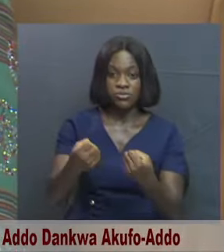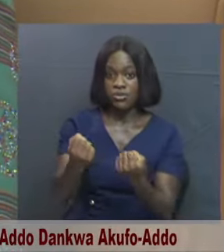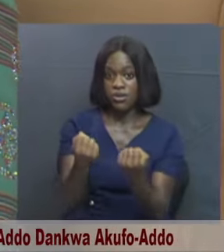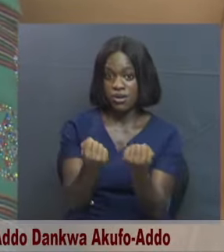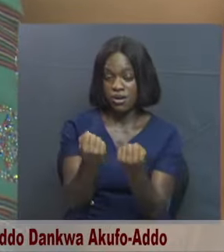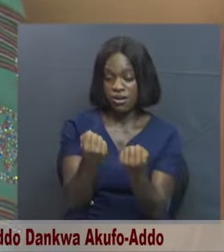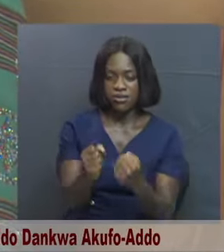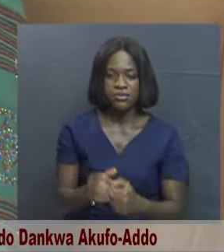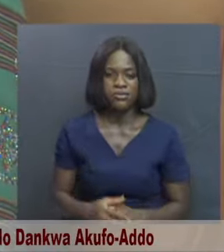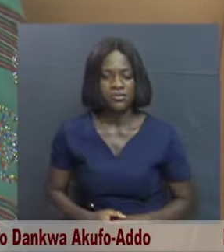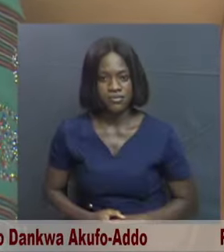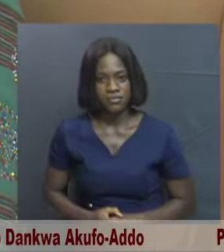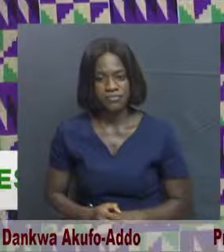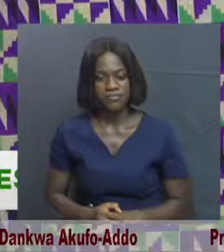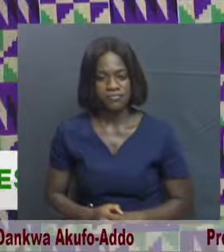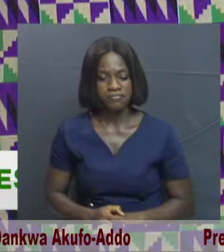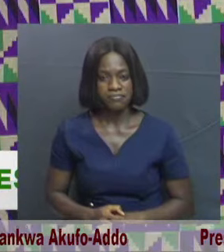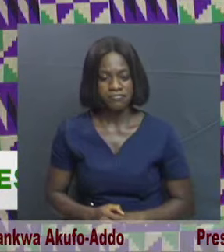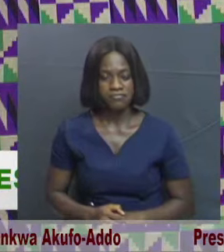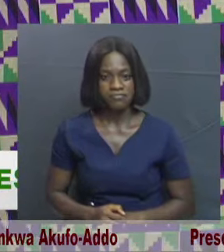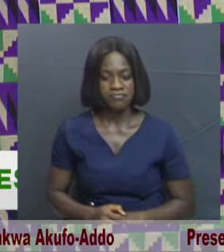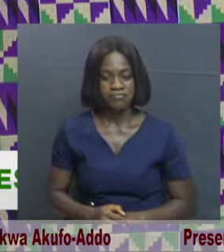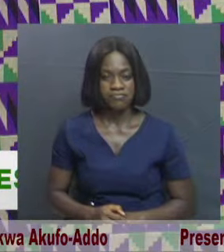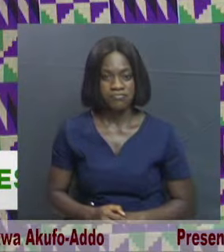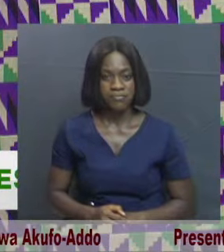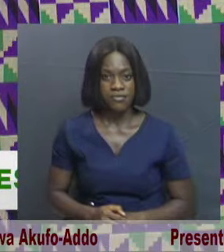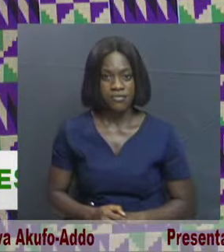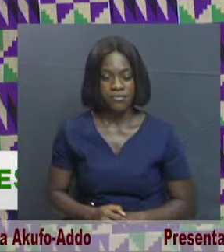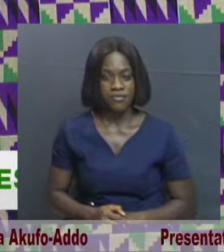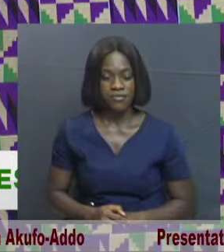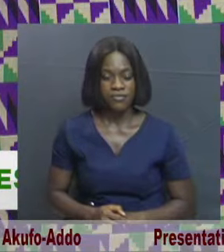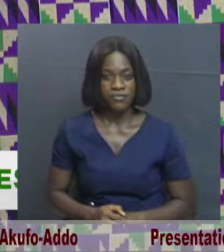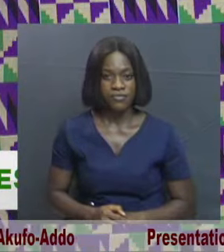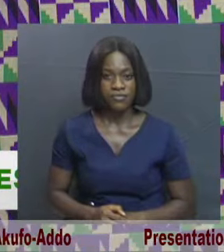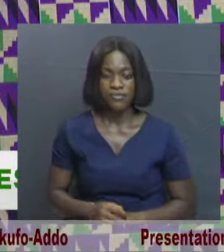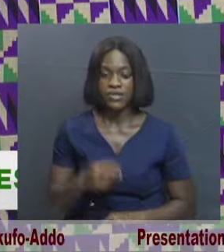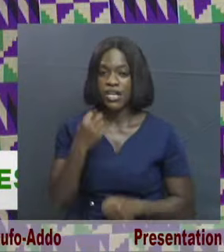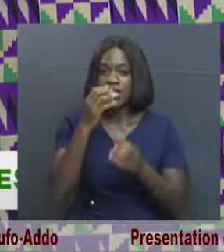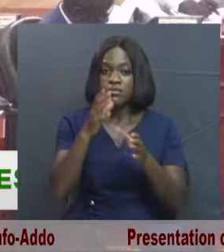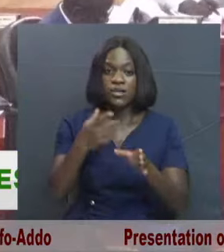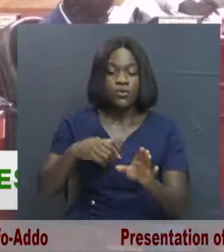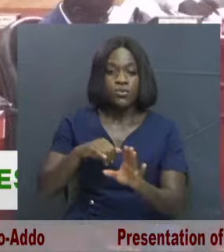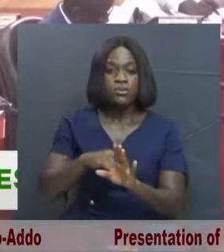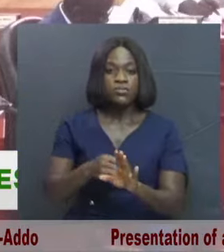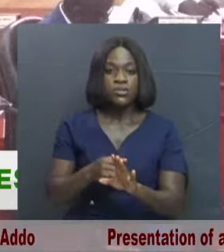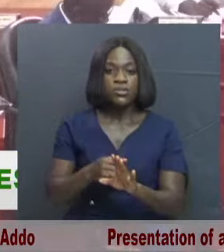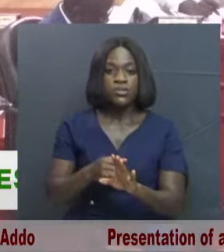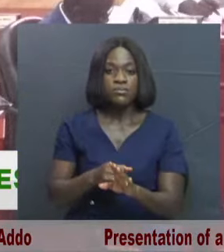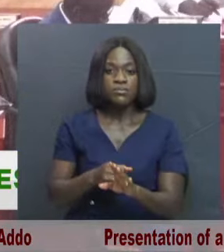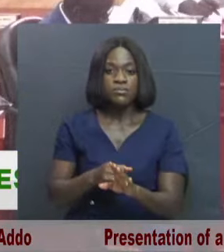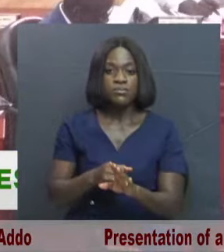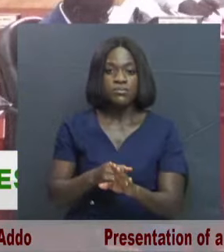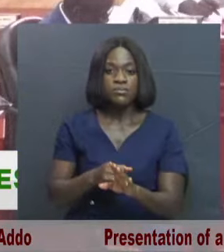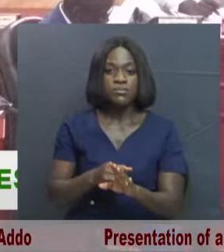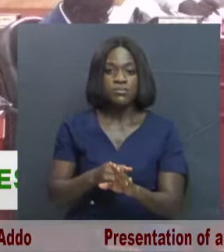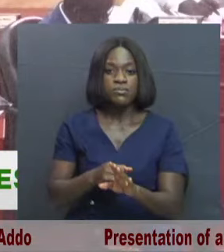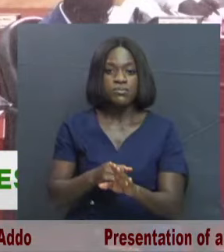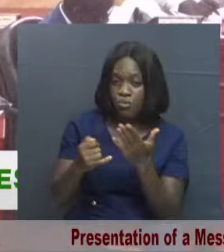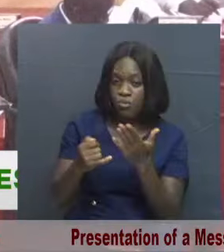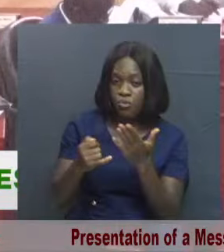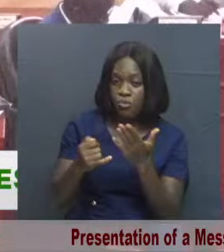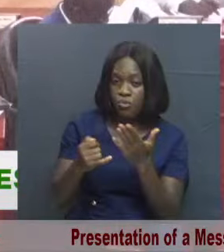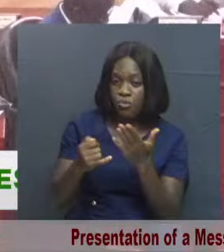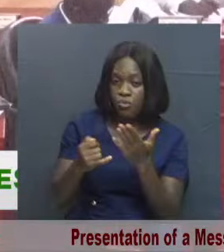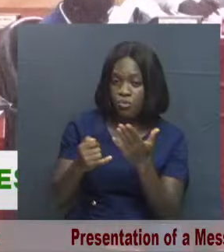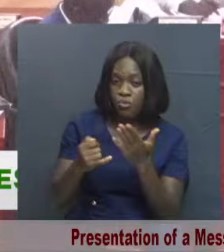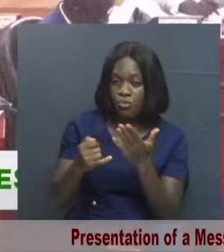vehicles speaker to spare on the specialization we're implementing the fall project agenda of the Ghana integrated